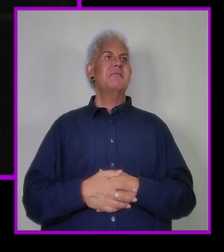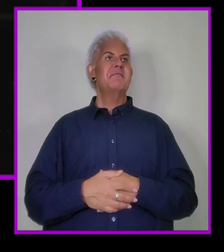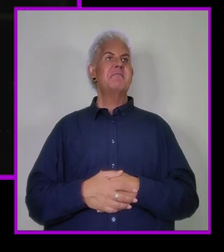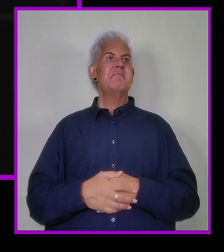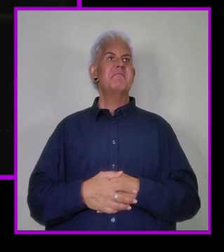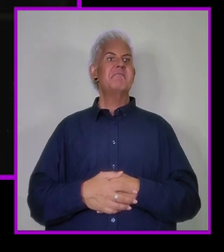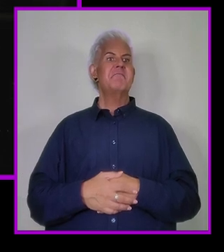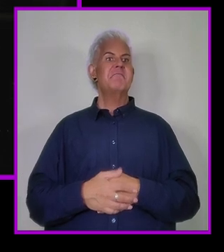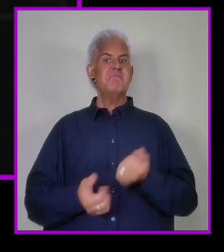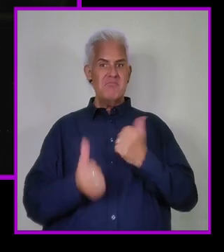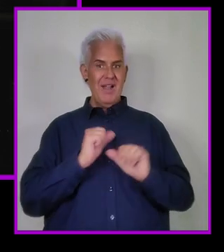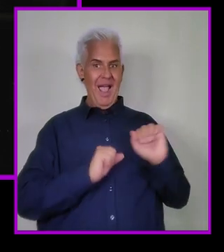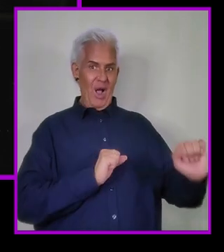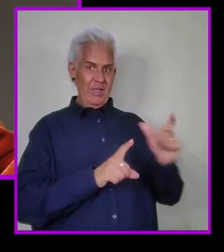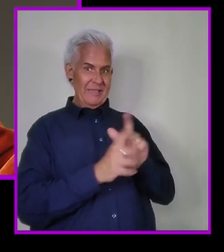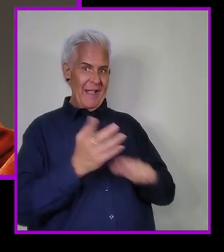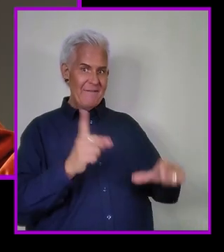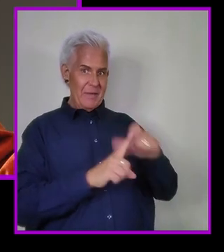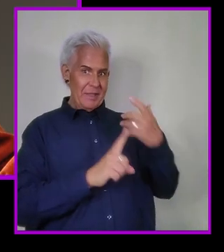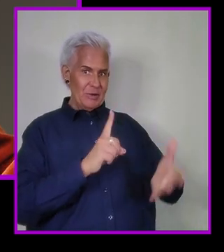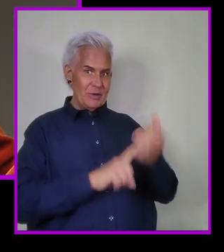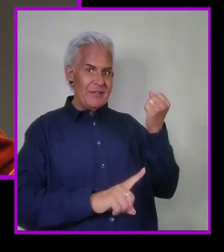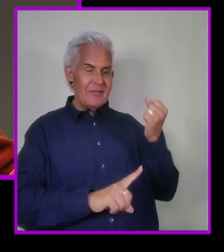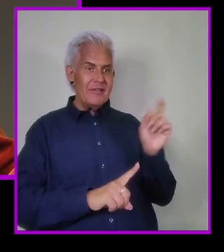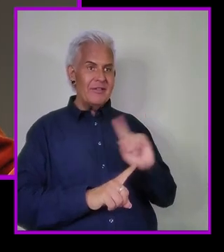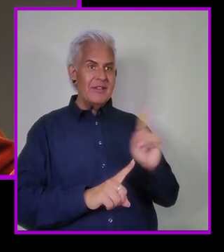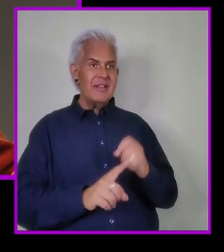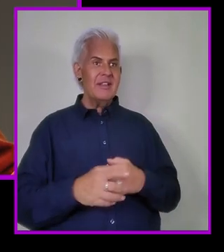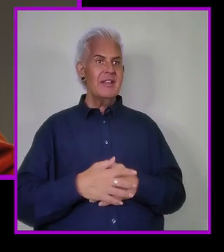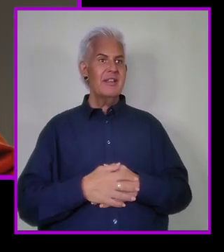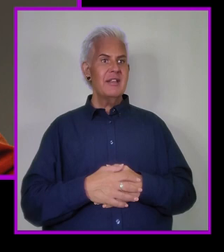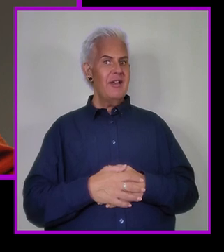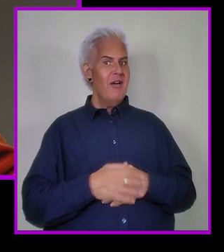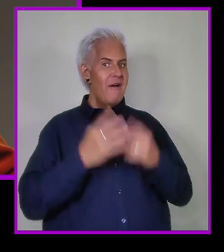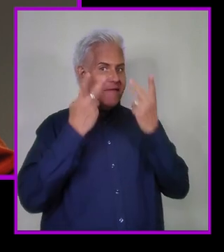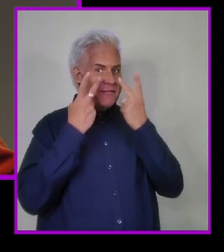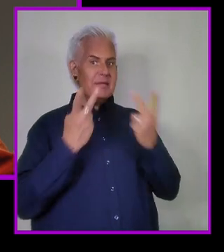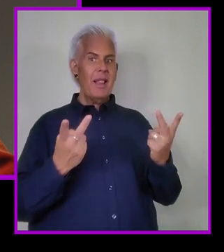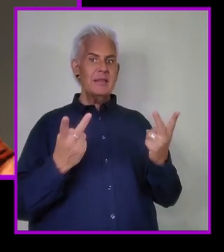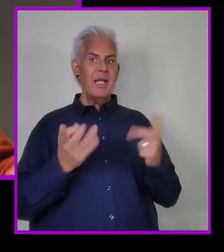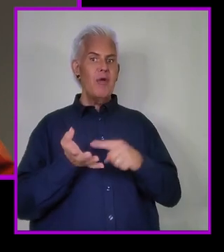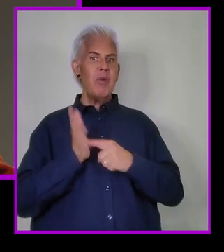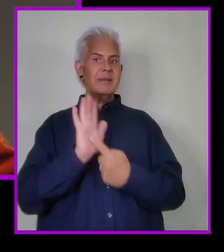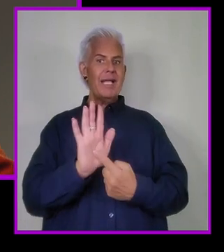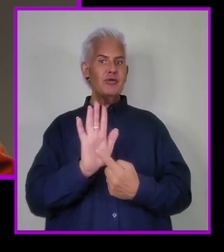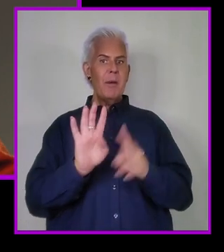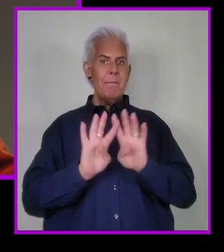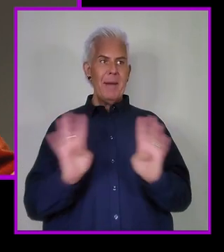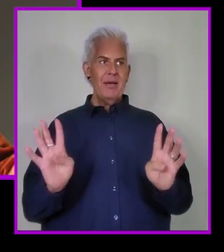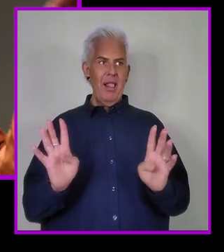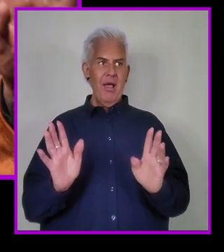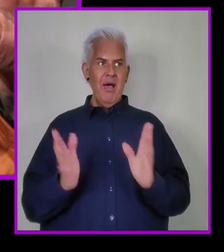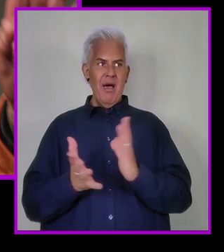I'm very proud of what David achieved with the visibility and representation panel. So